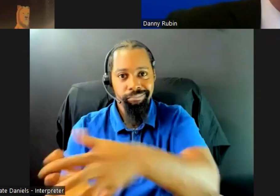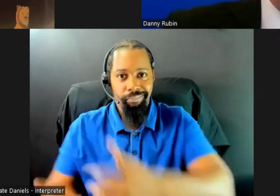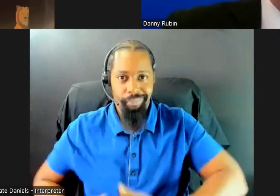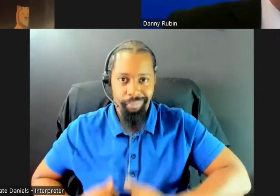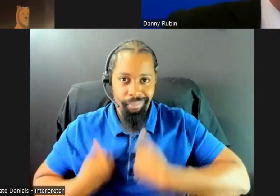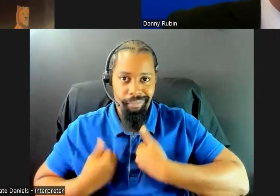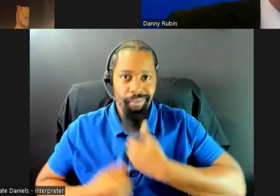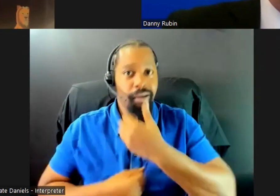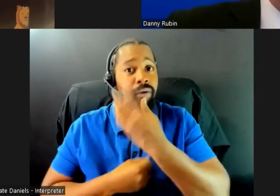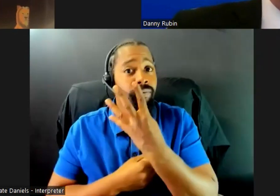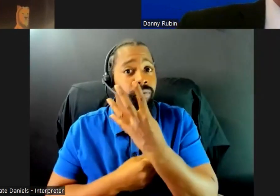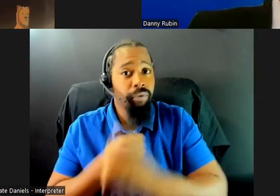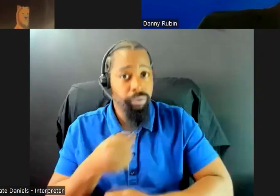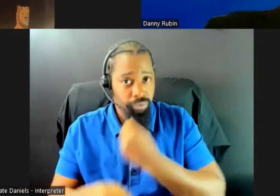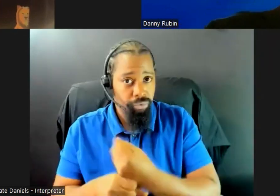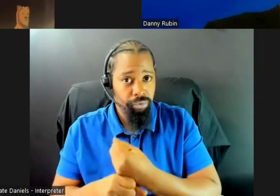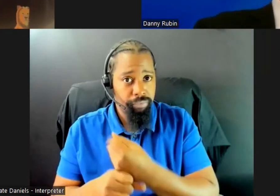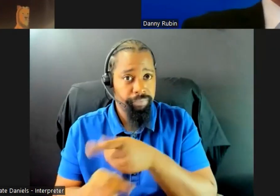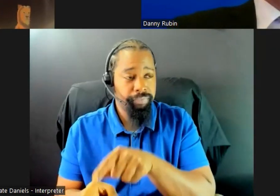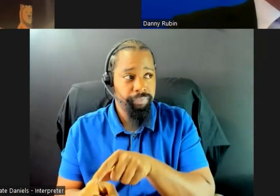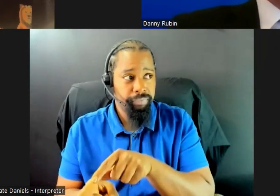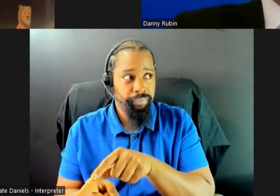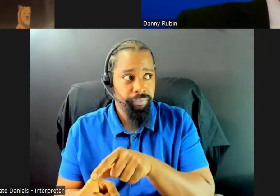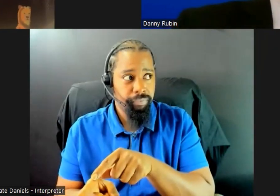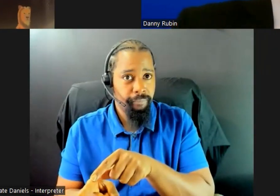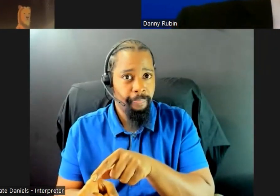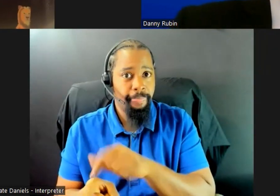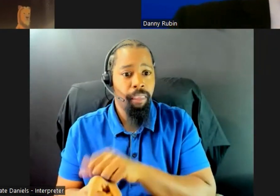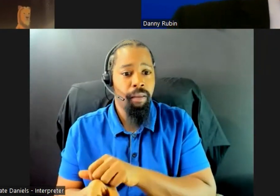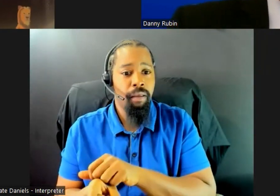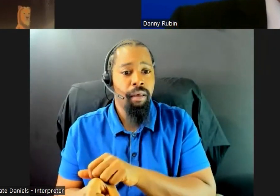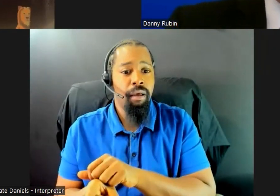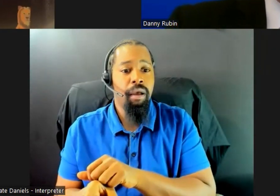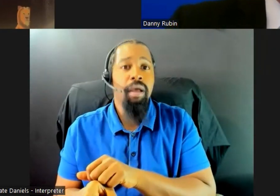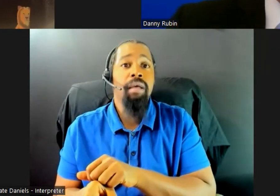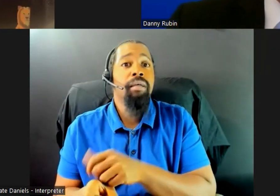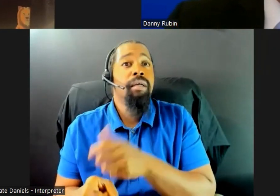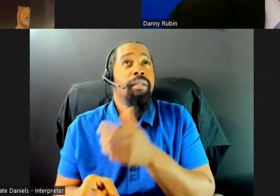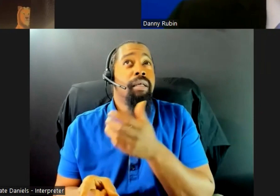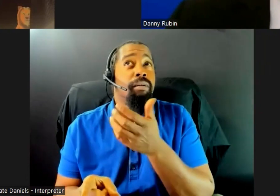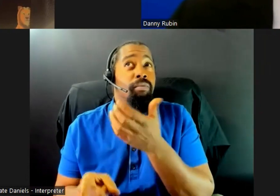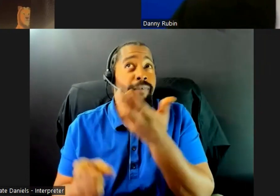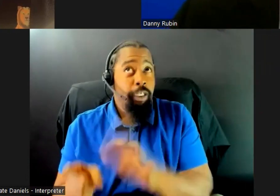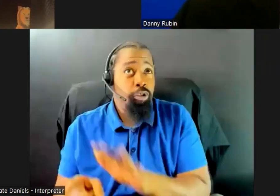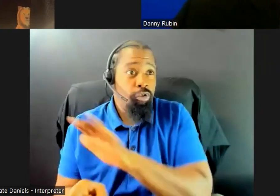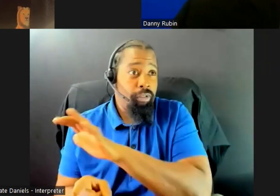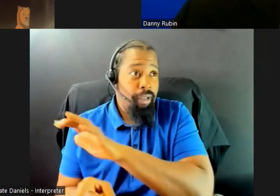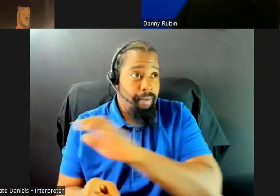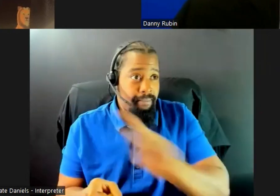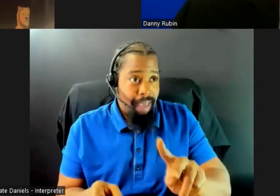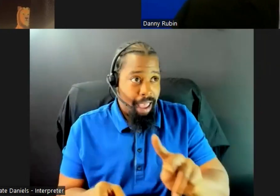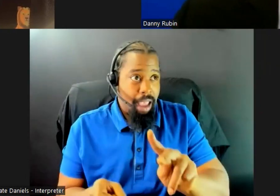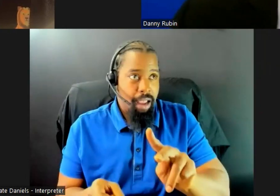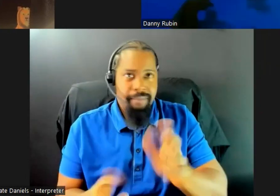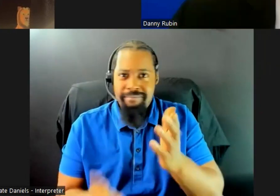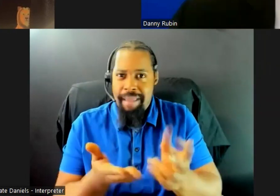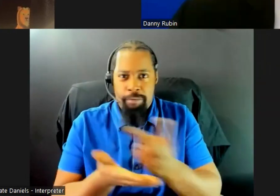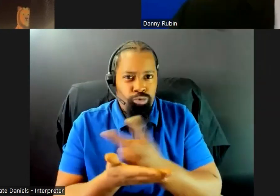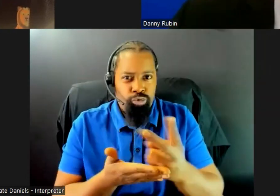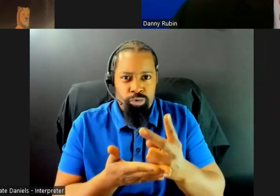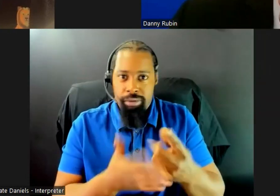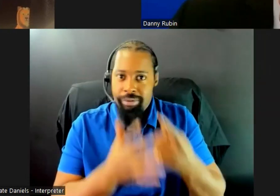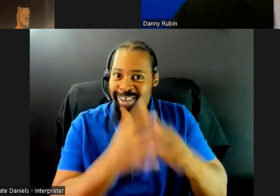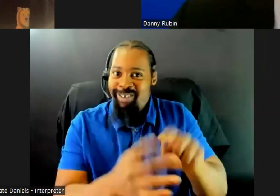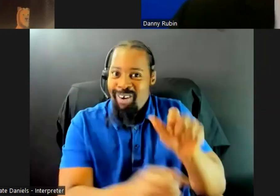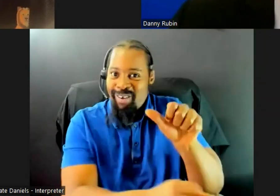think 2 weeks after I got back, Galia snatched me and I started working for her. And that was almost 30 years ago. So we